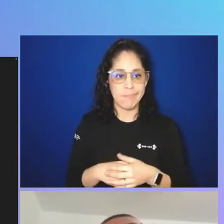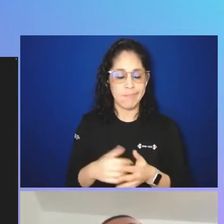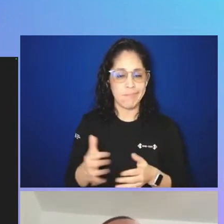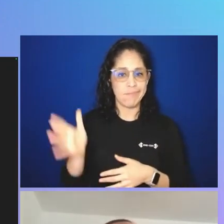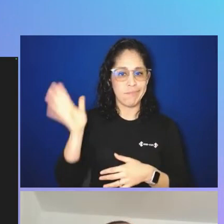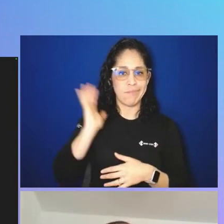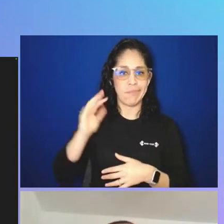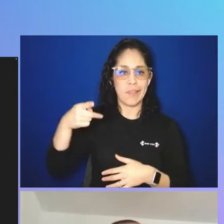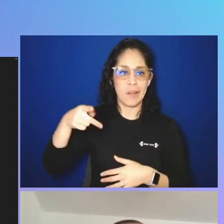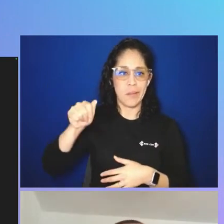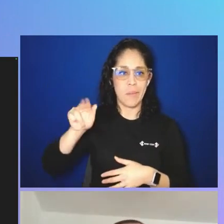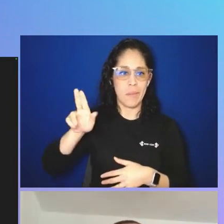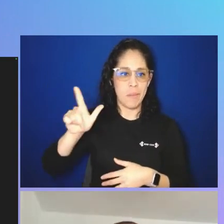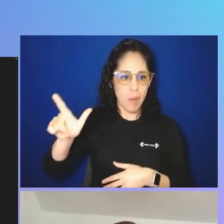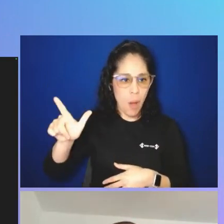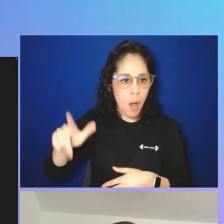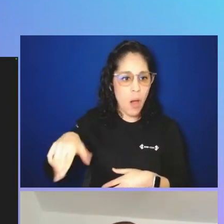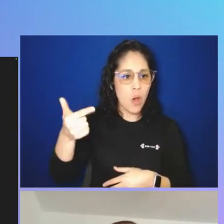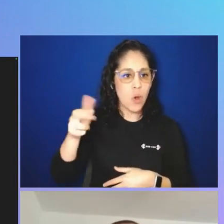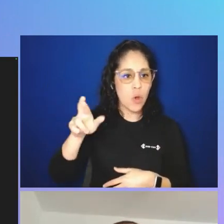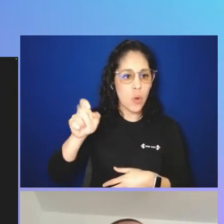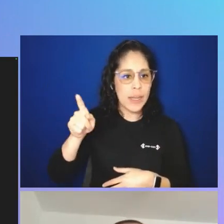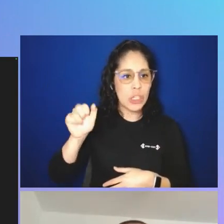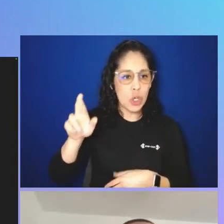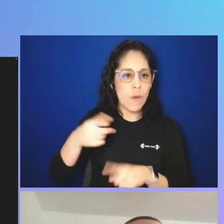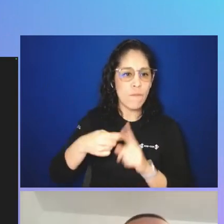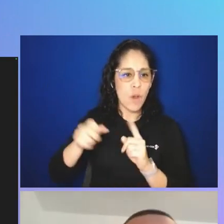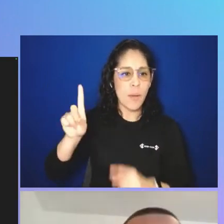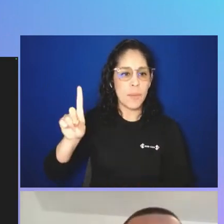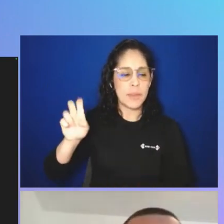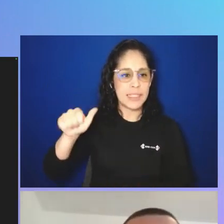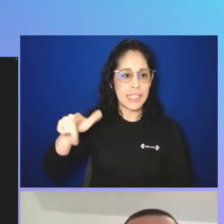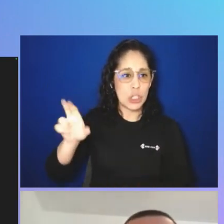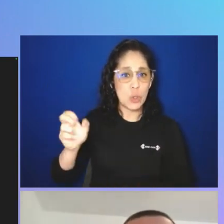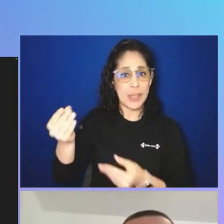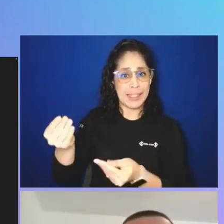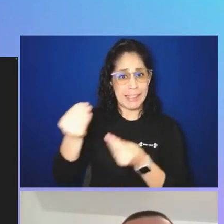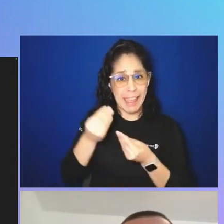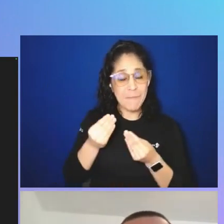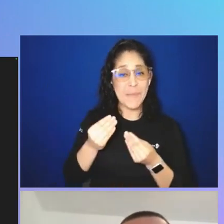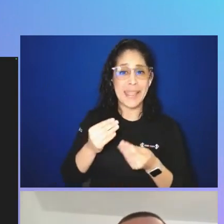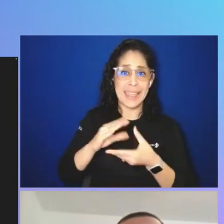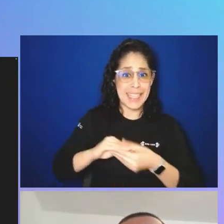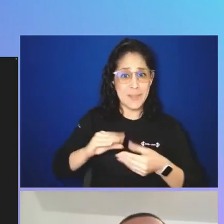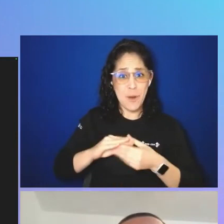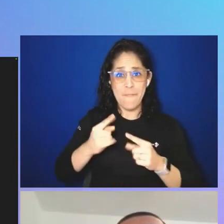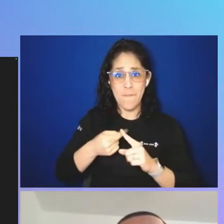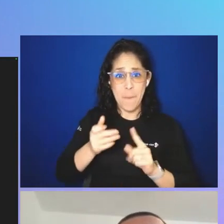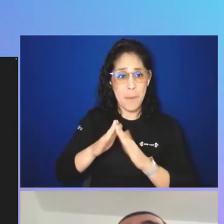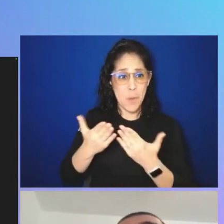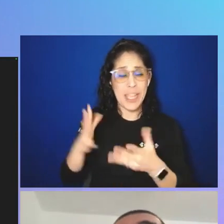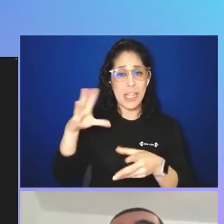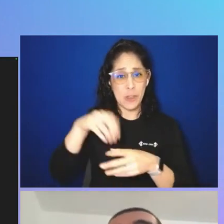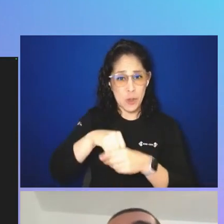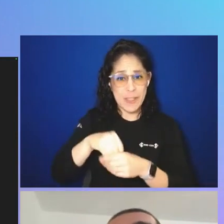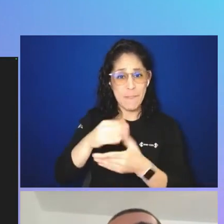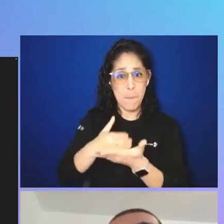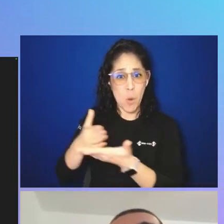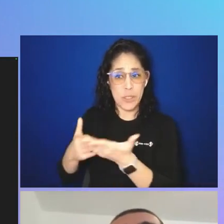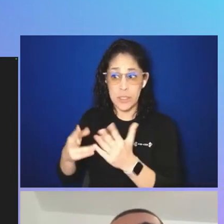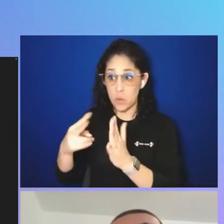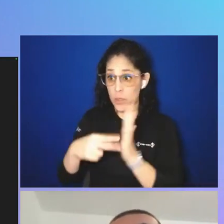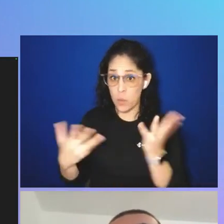of Dickey kindly gave me this testimonial for my book, Inclusive Components, and it reads, "No other